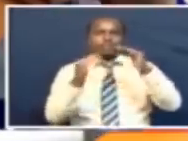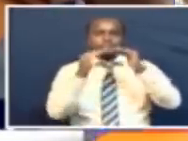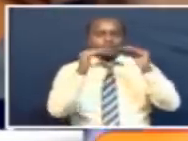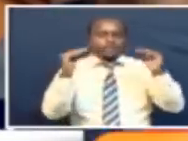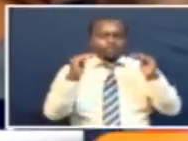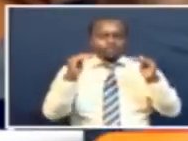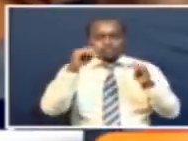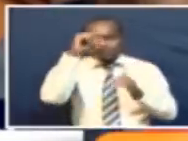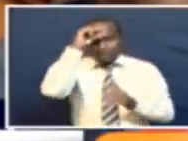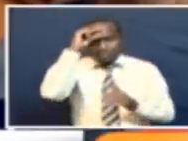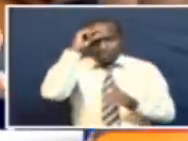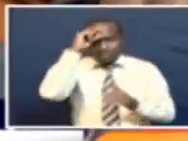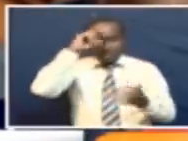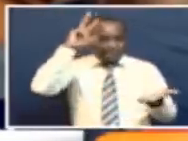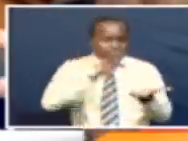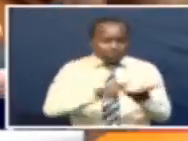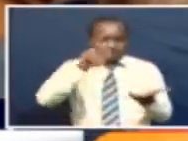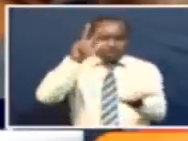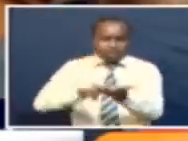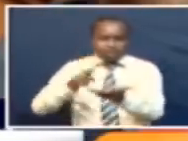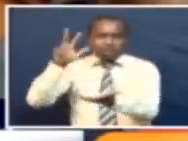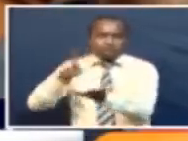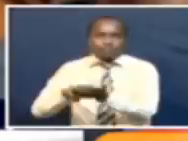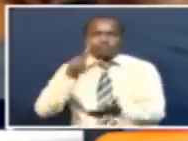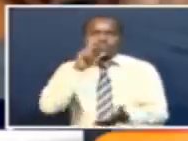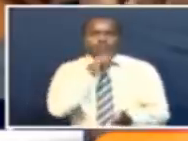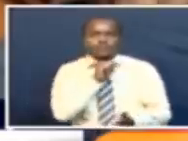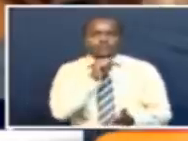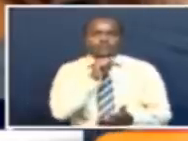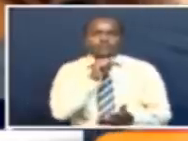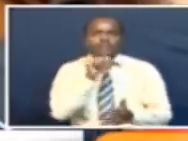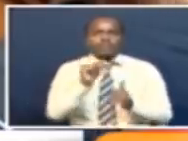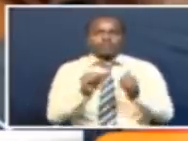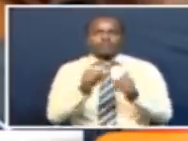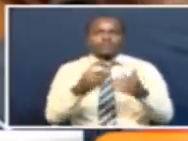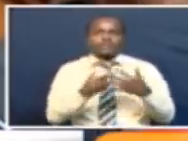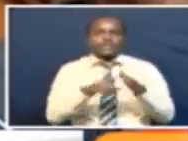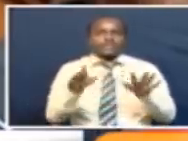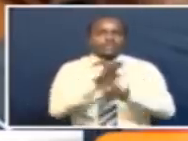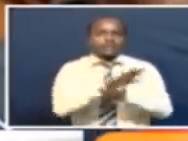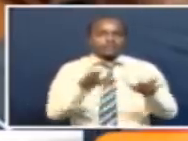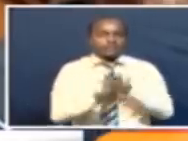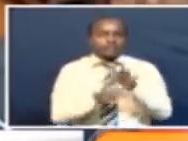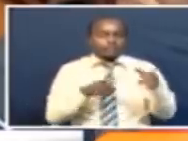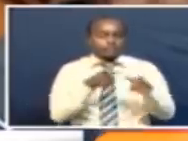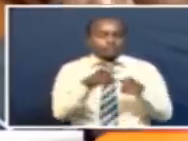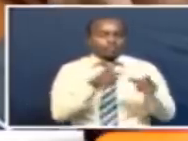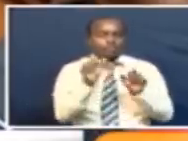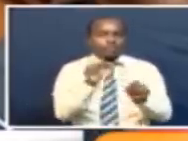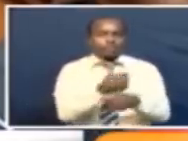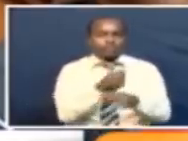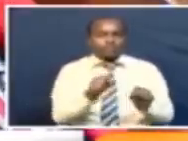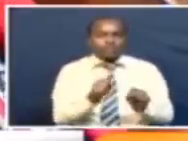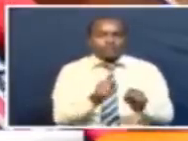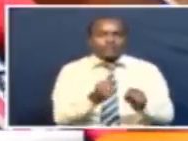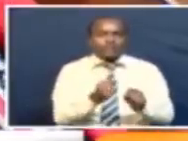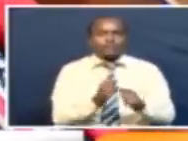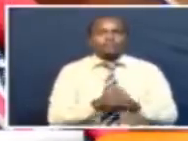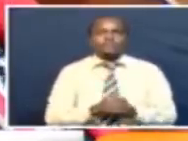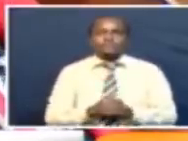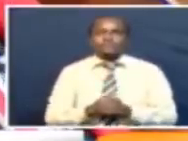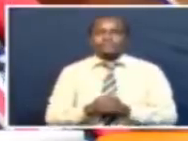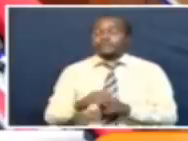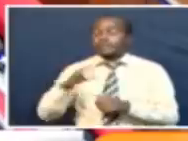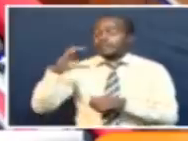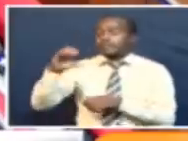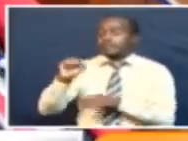to approve these things that opened a floodgate which was not able to be controlled and everybody brought in sugar? Kiunjuri